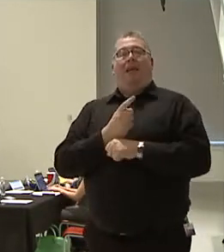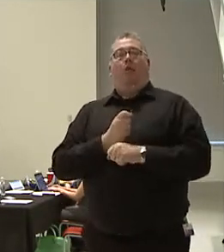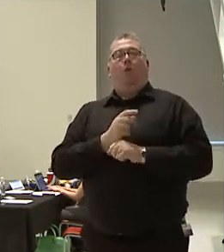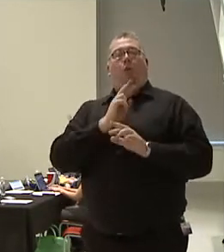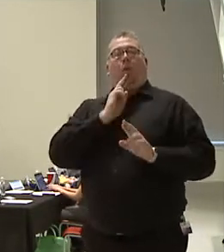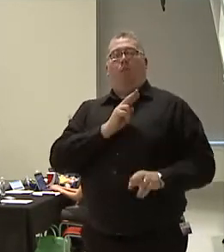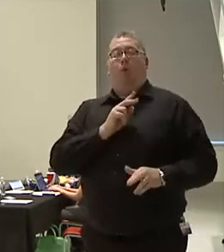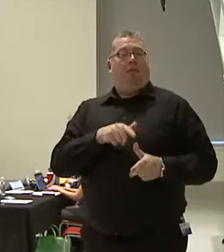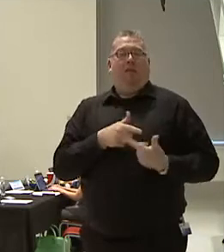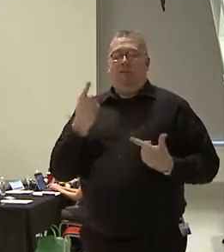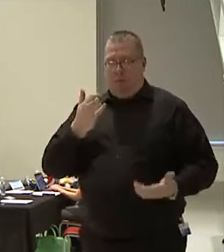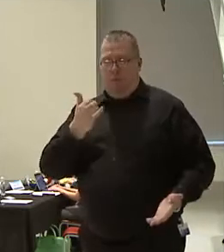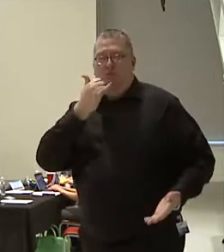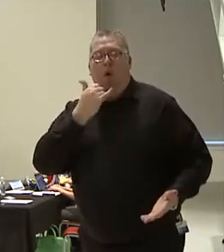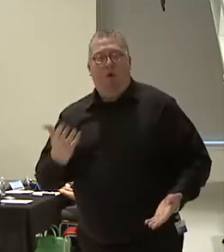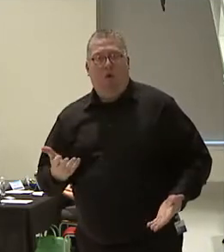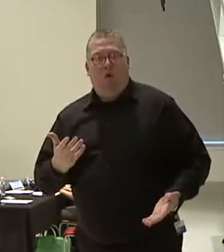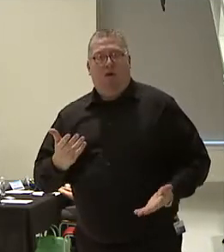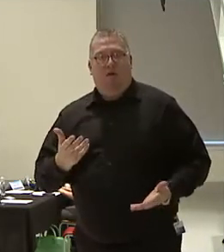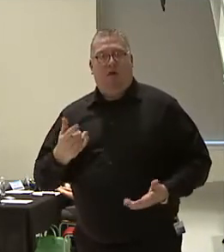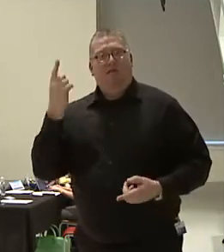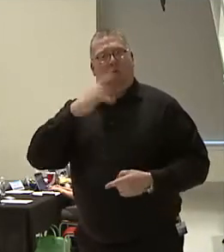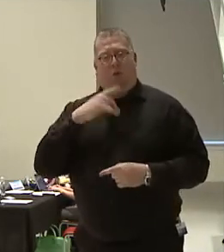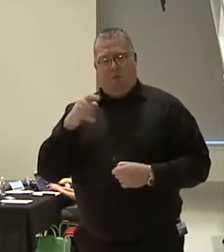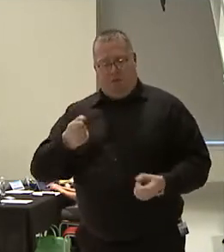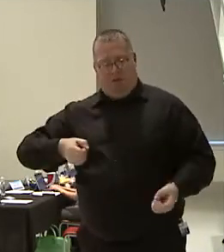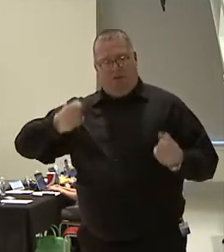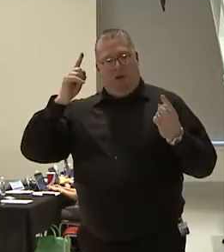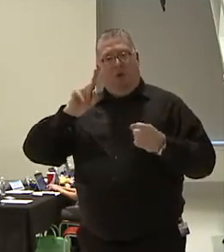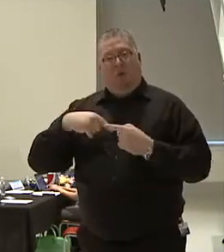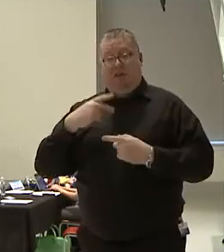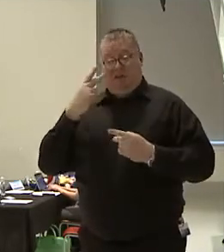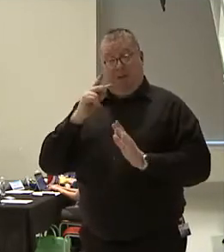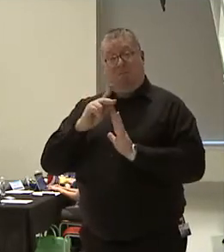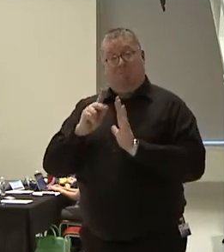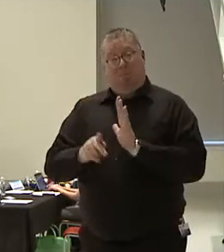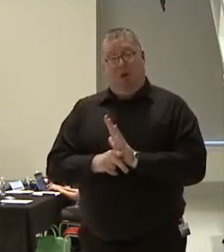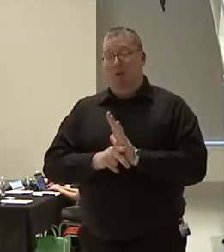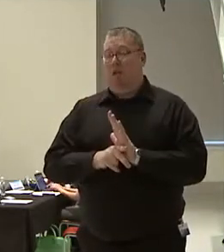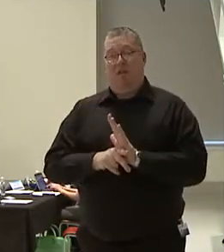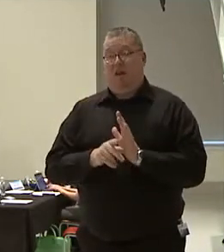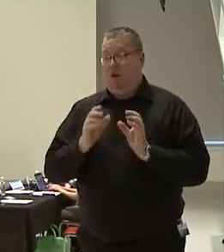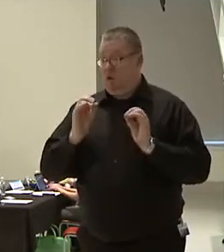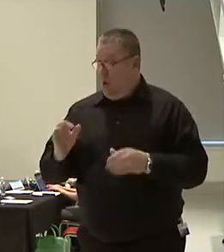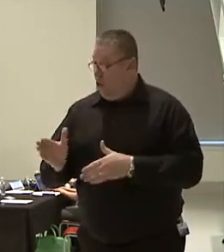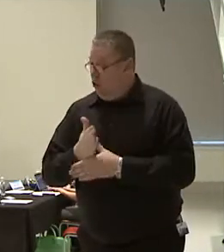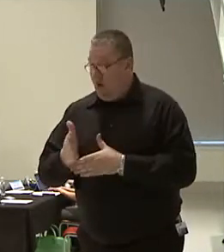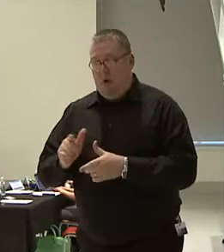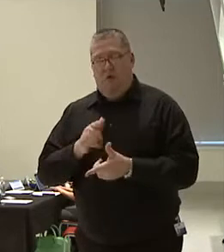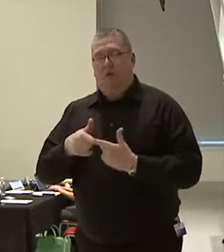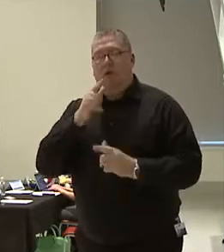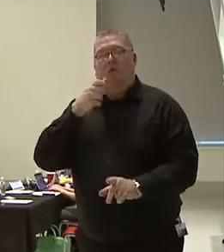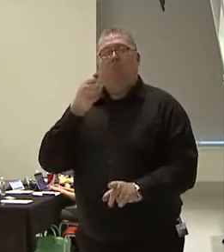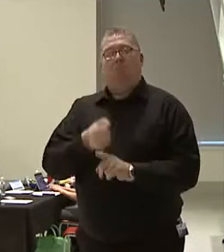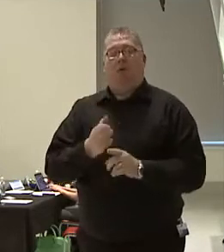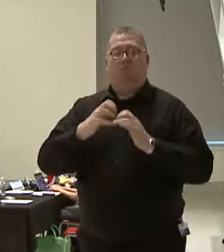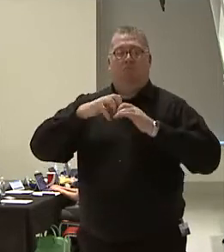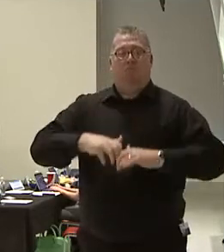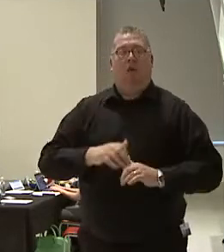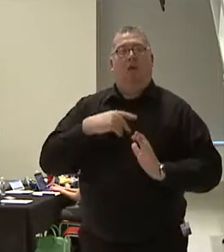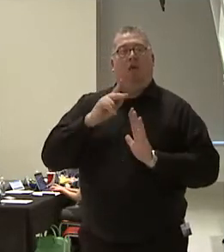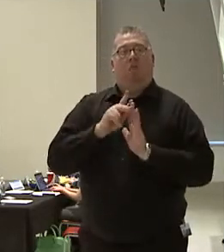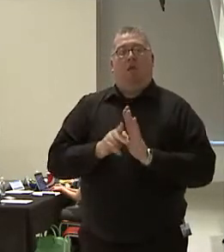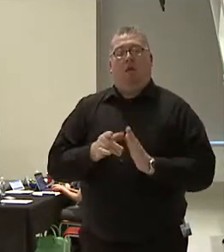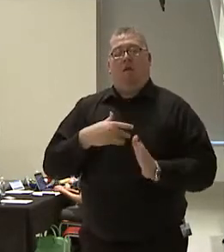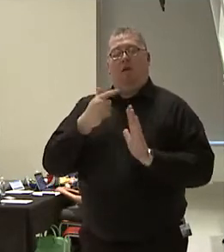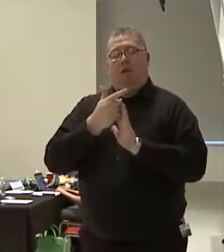is missing. That something will be realized when law enforcement adopts a policy of open by default and begins publishing, with some obvious legal